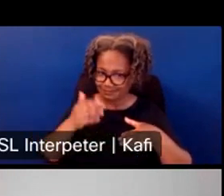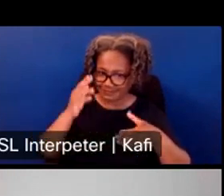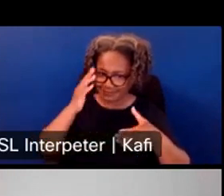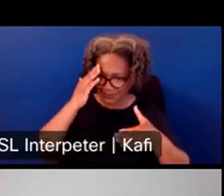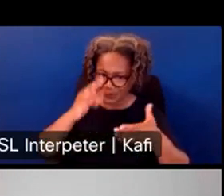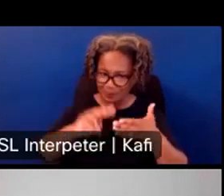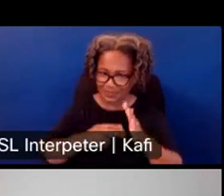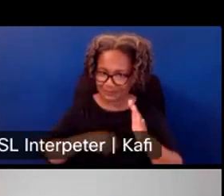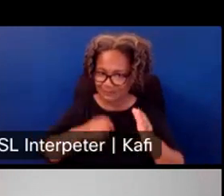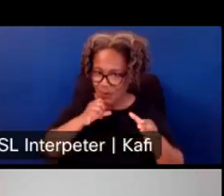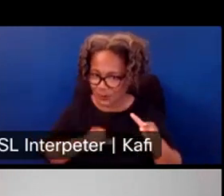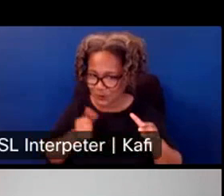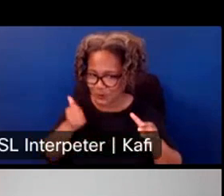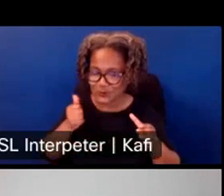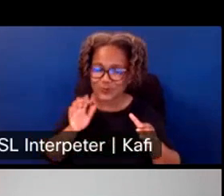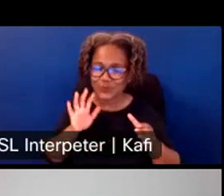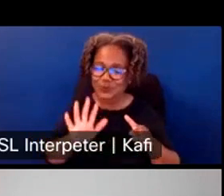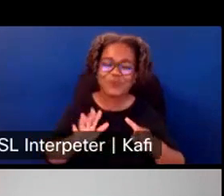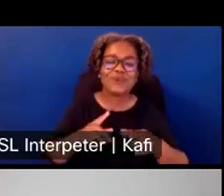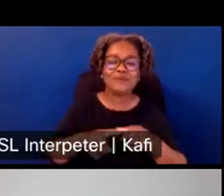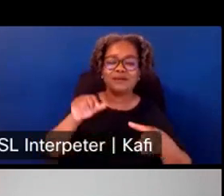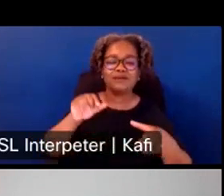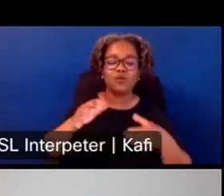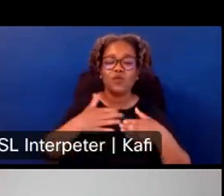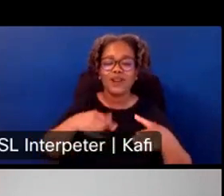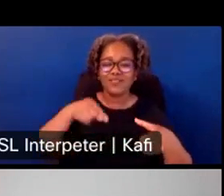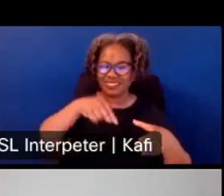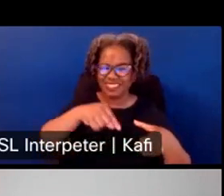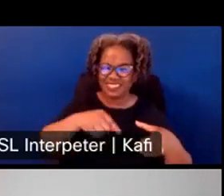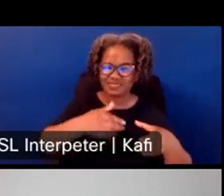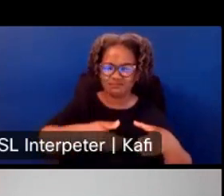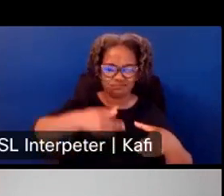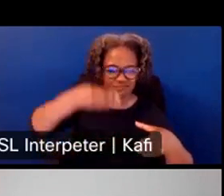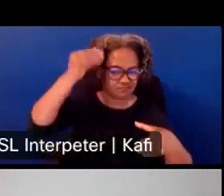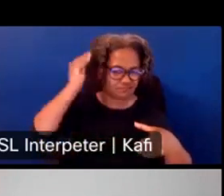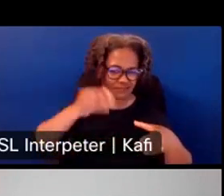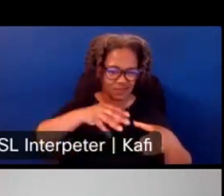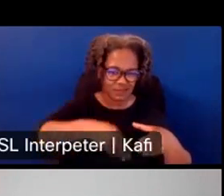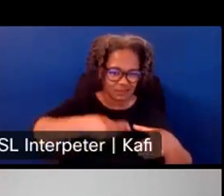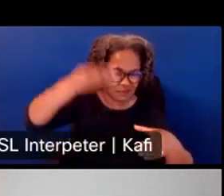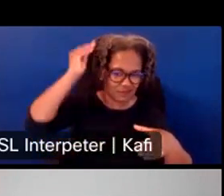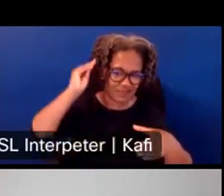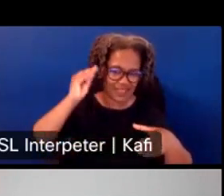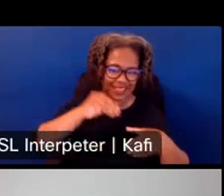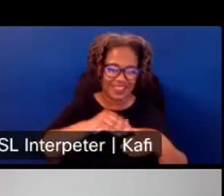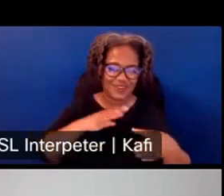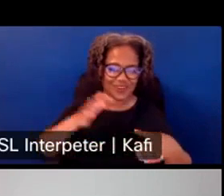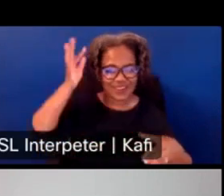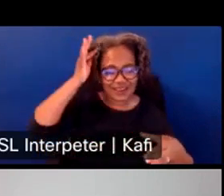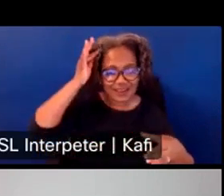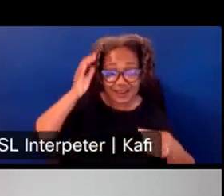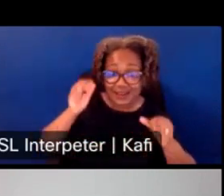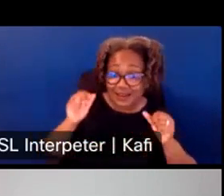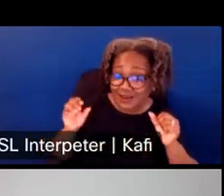this chemical in her hair, Hello? and I'll give you the backstory on that. But after she put this chemical Okay. in her Can hair, you her hear? scalp